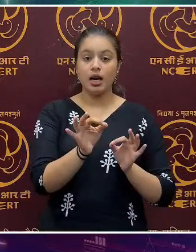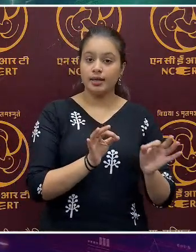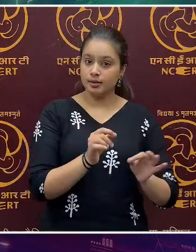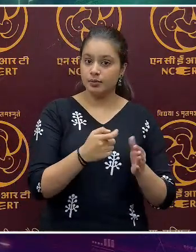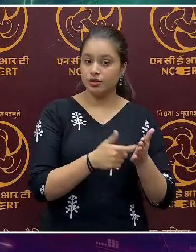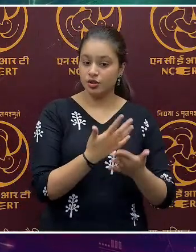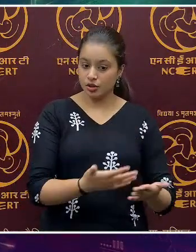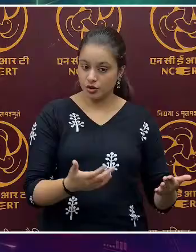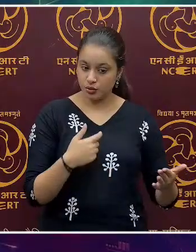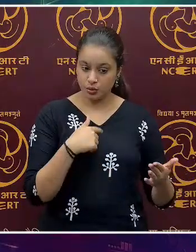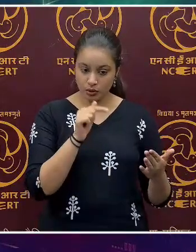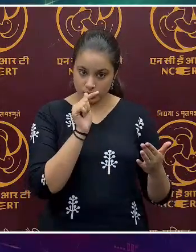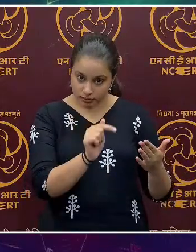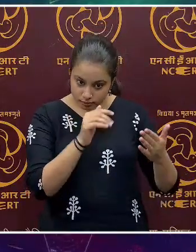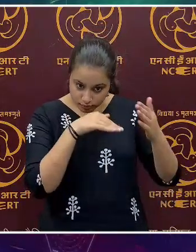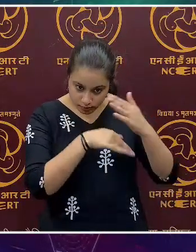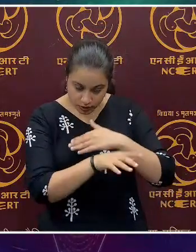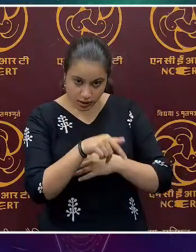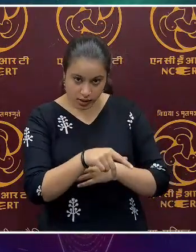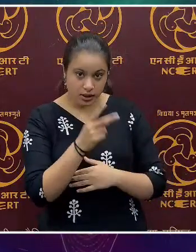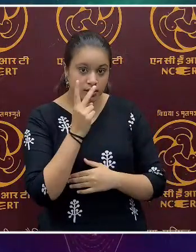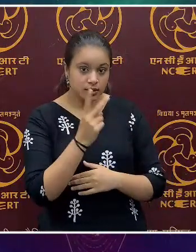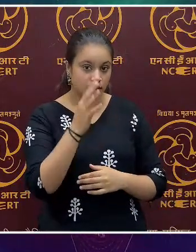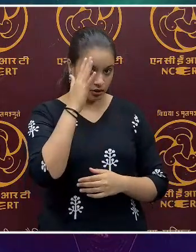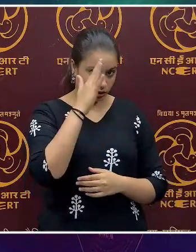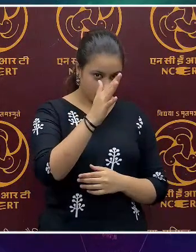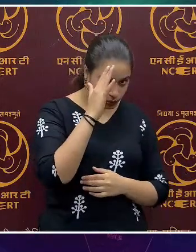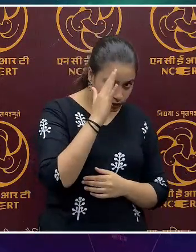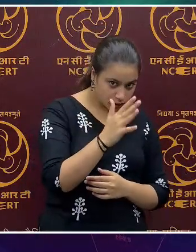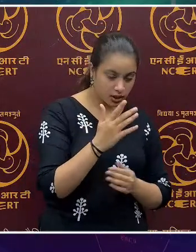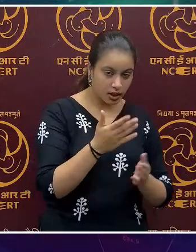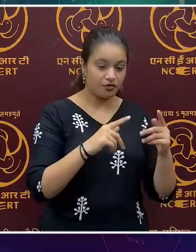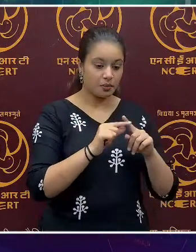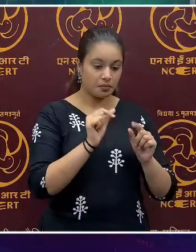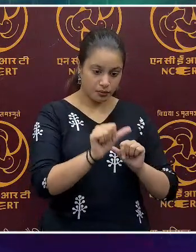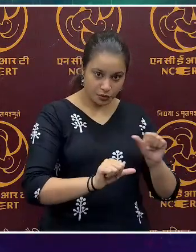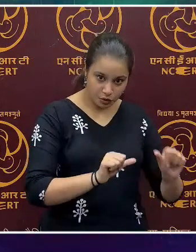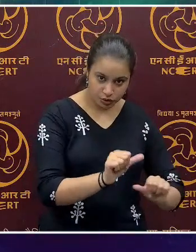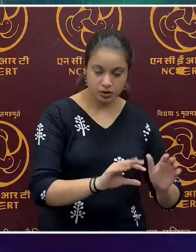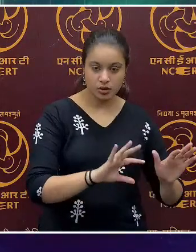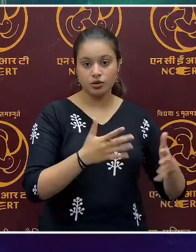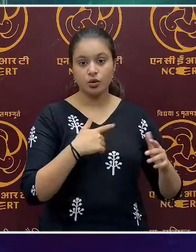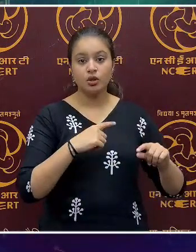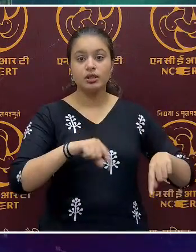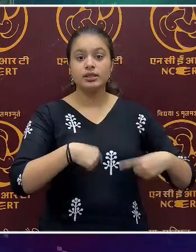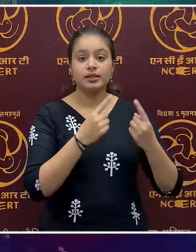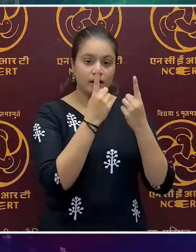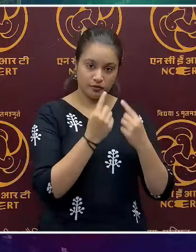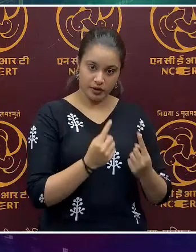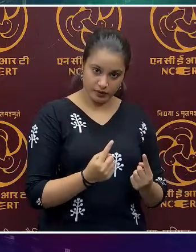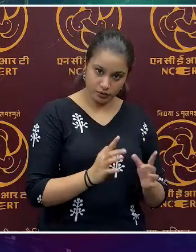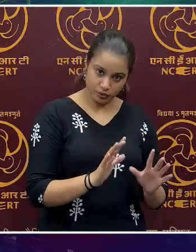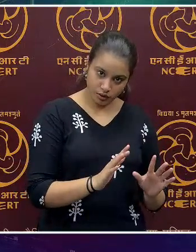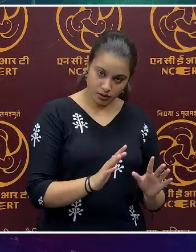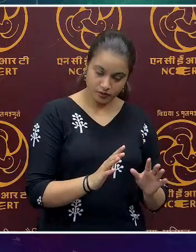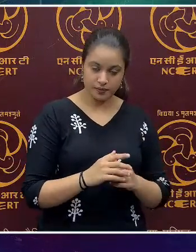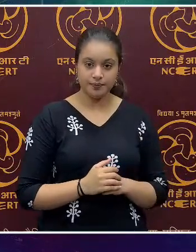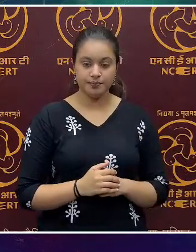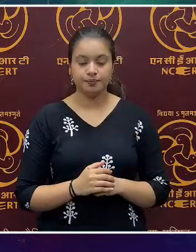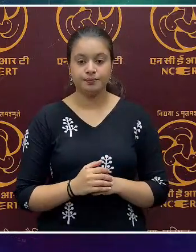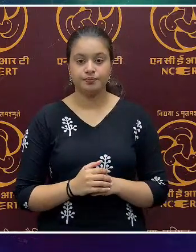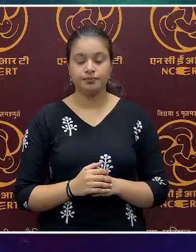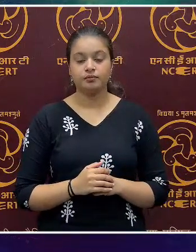if you click here, you can see the theory is there, procedure is there, and self-evaluation part is there.